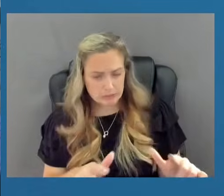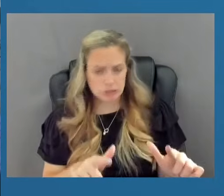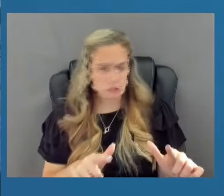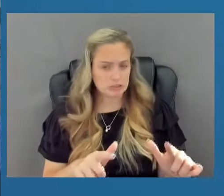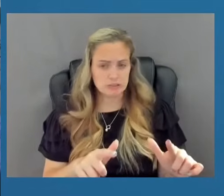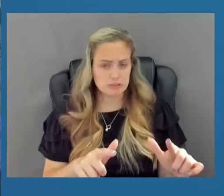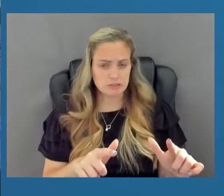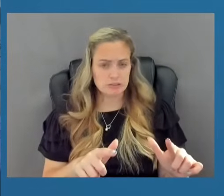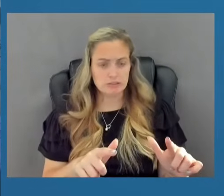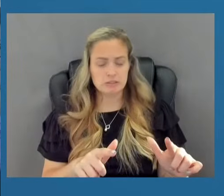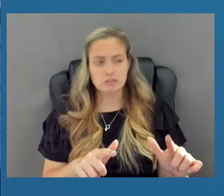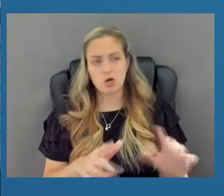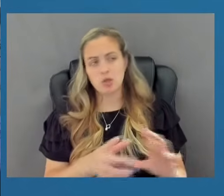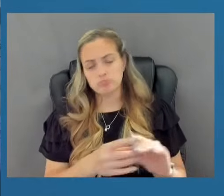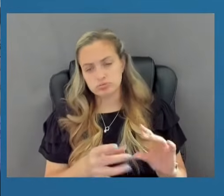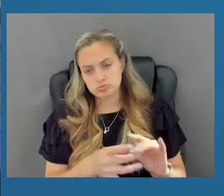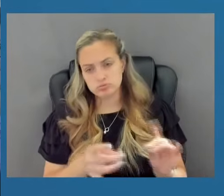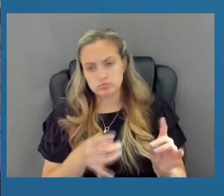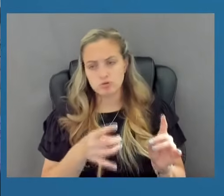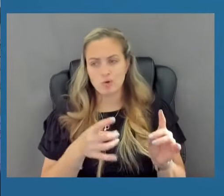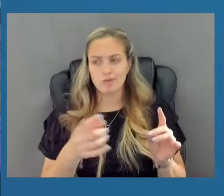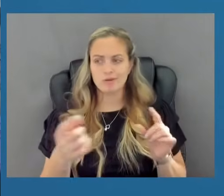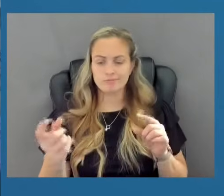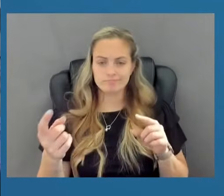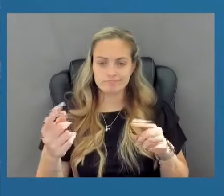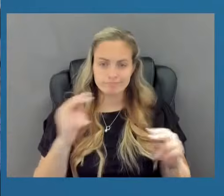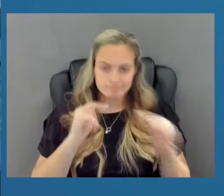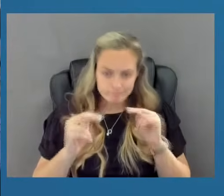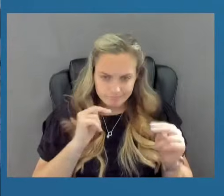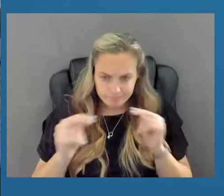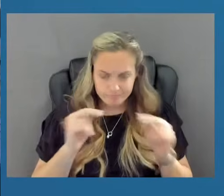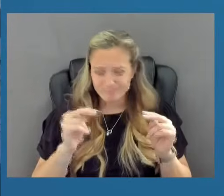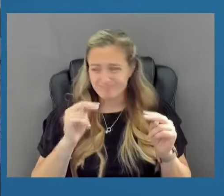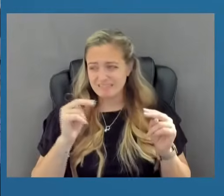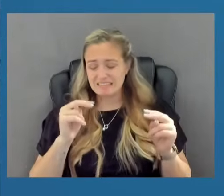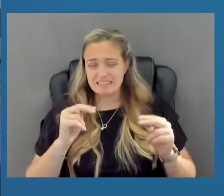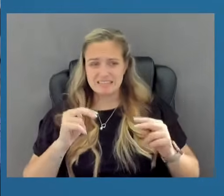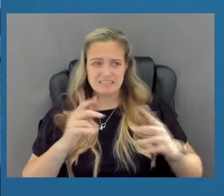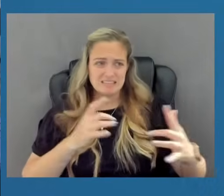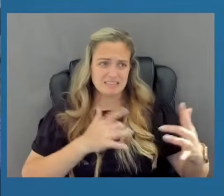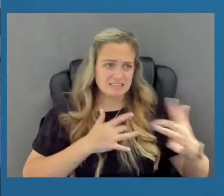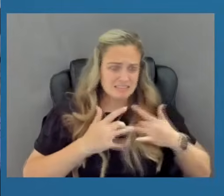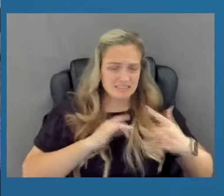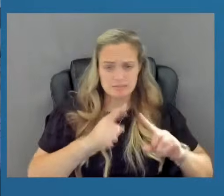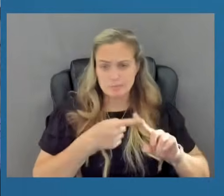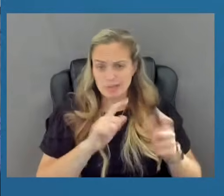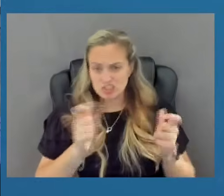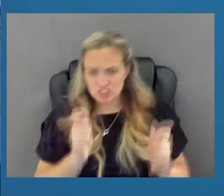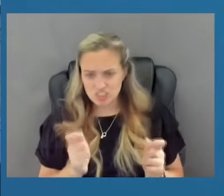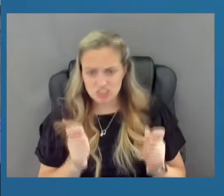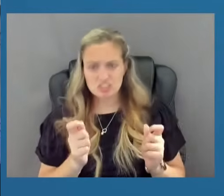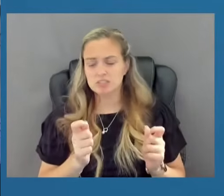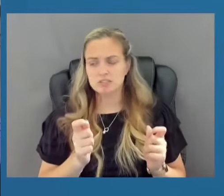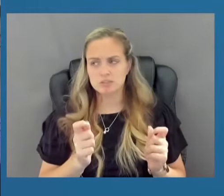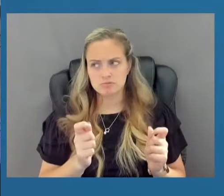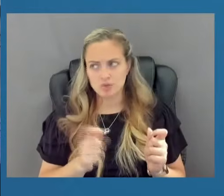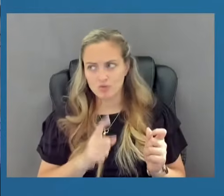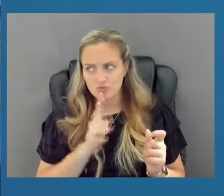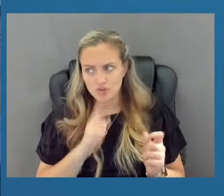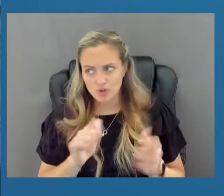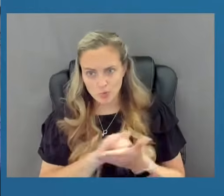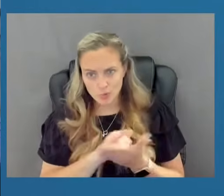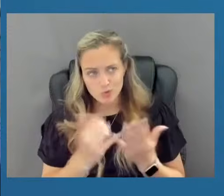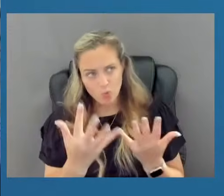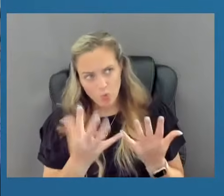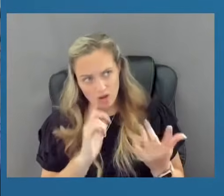all the chatter back and forth, all the hysteria around these changes, I knew there were real lives of New Yorkers waiting for us to do